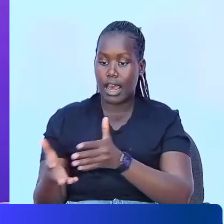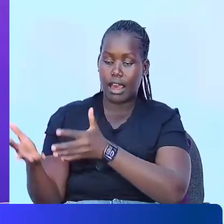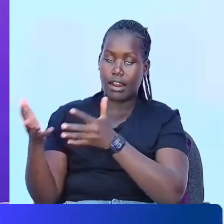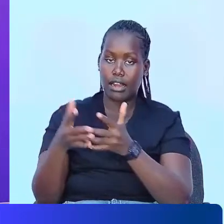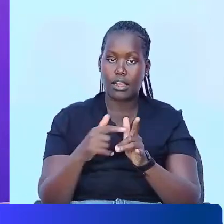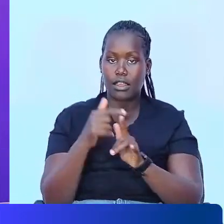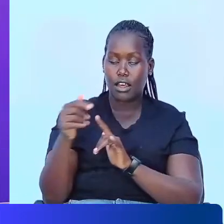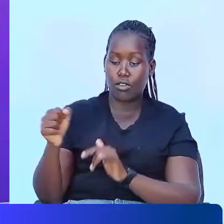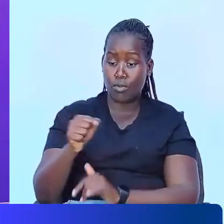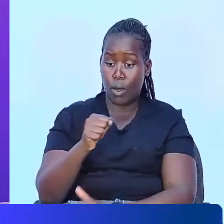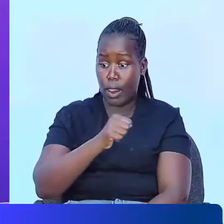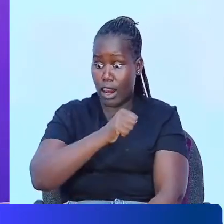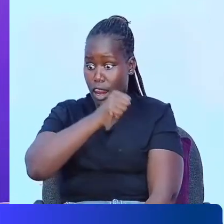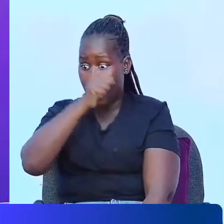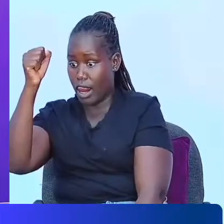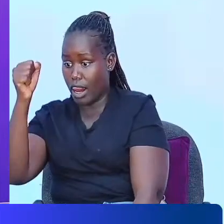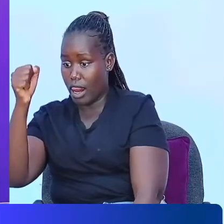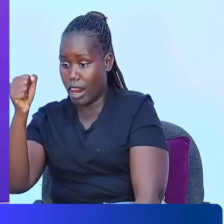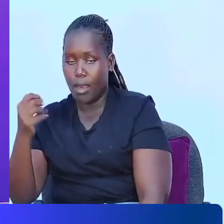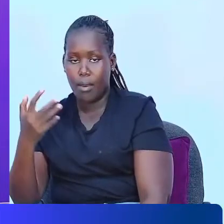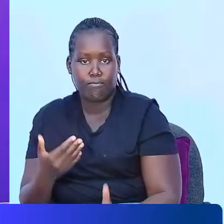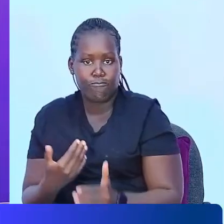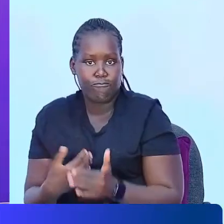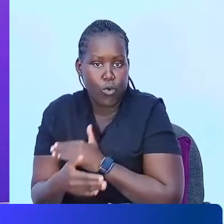in the morning, they are not there.